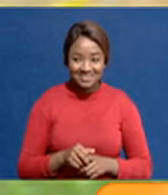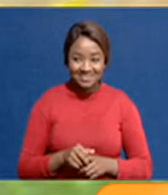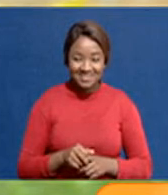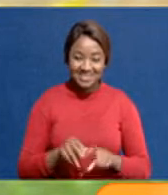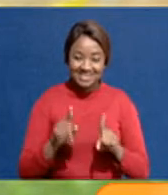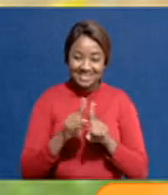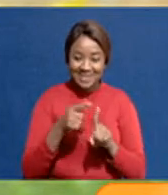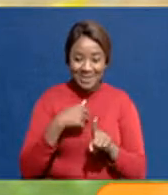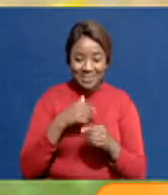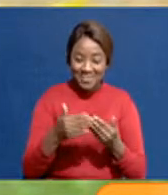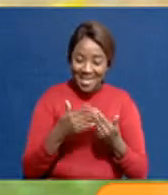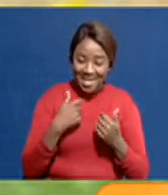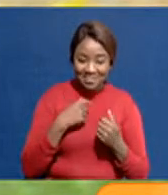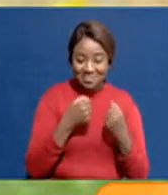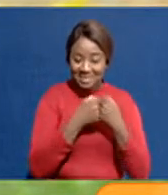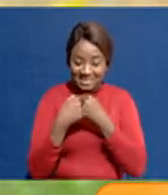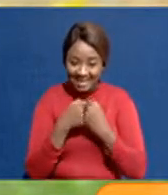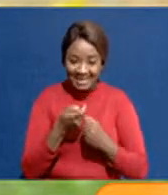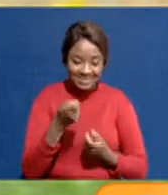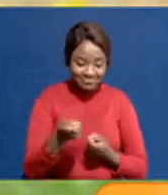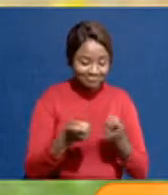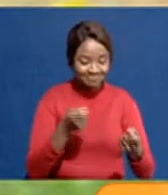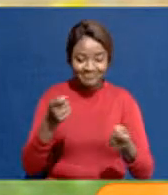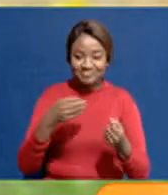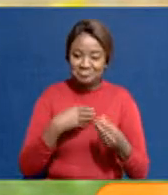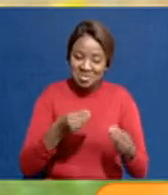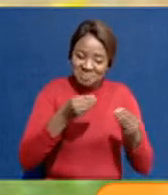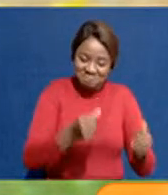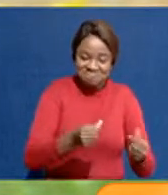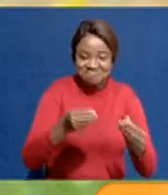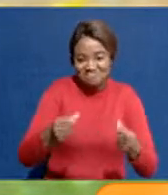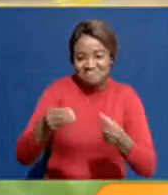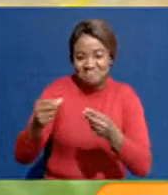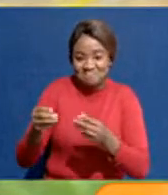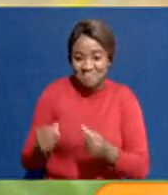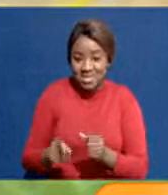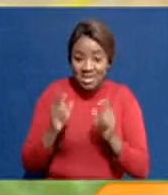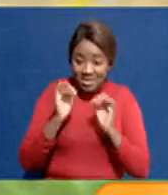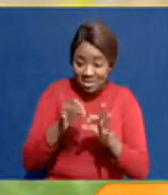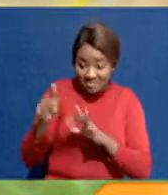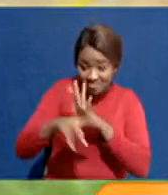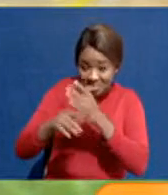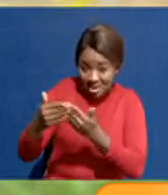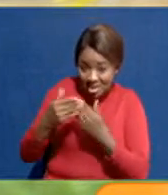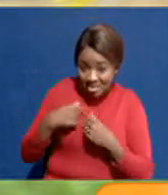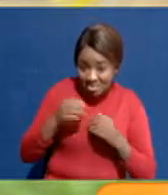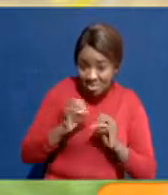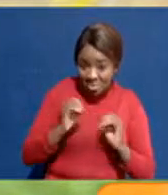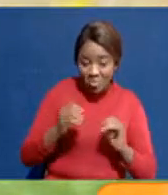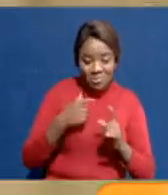to overcome these challenges. If not for them, today I'd be worse.